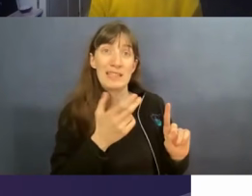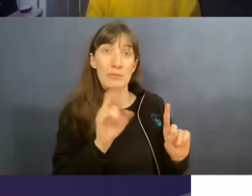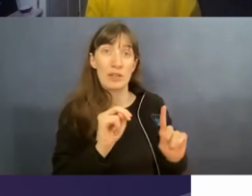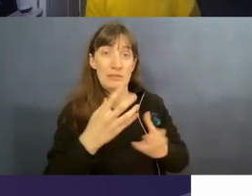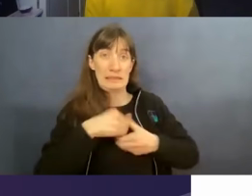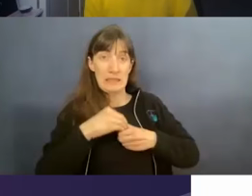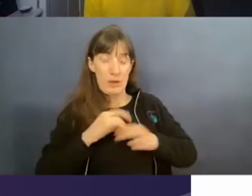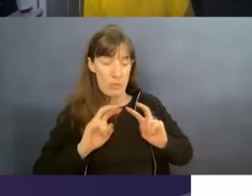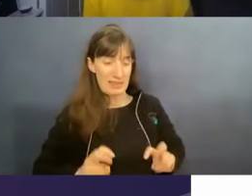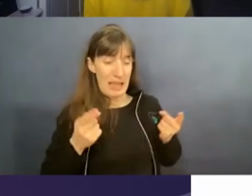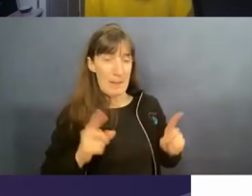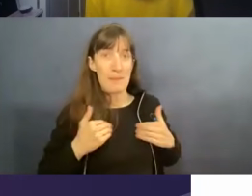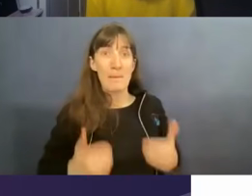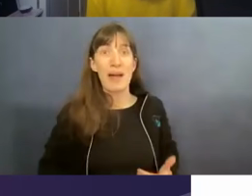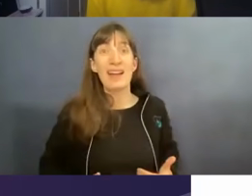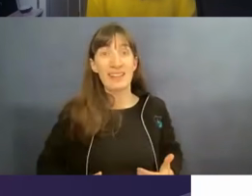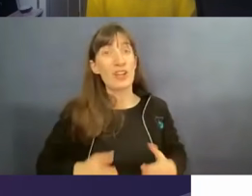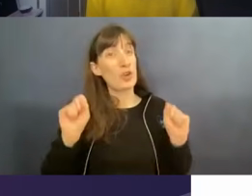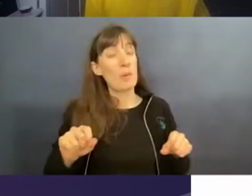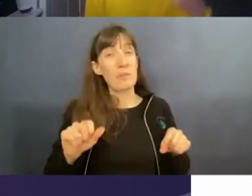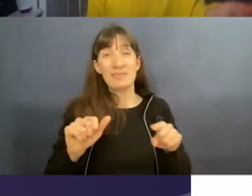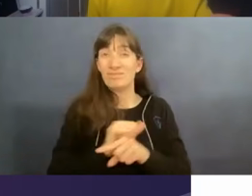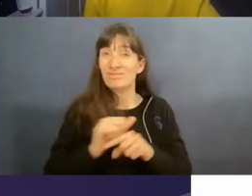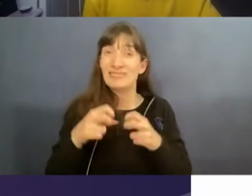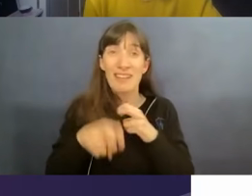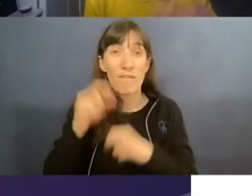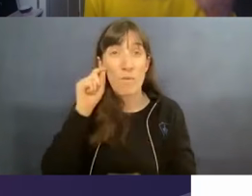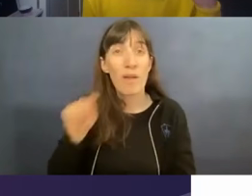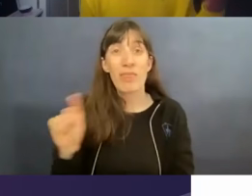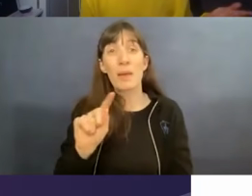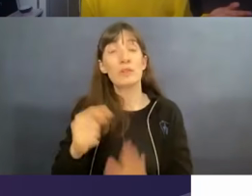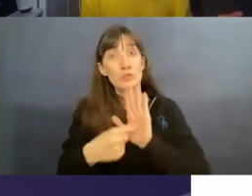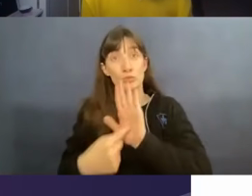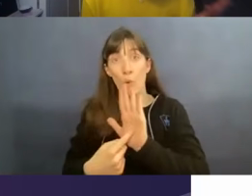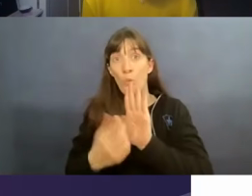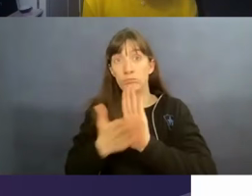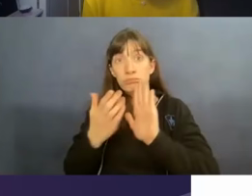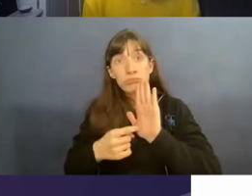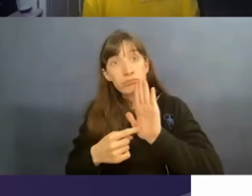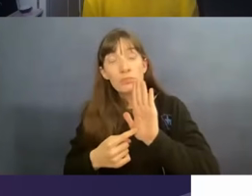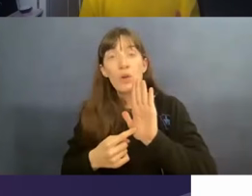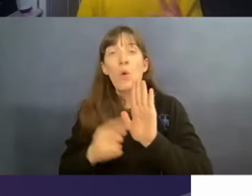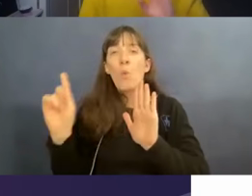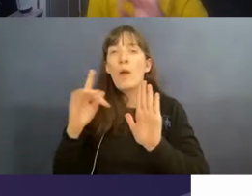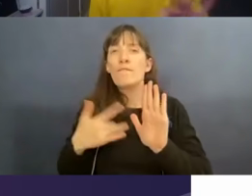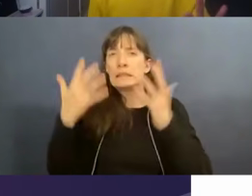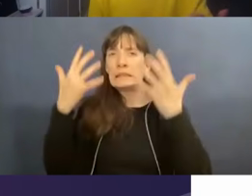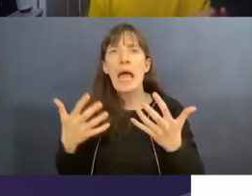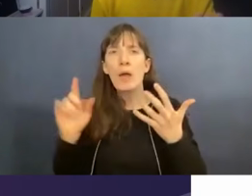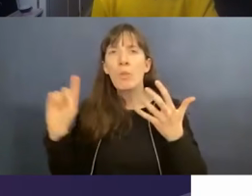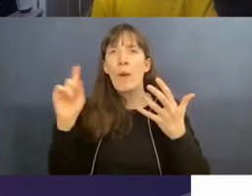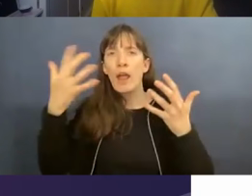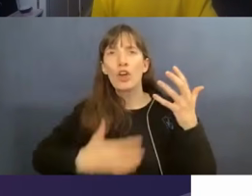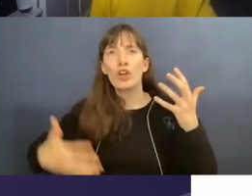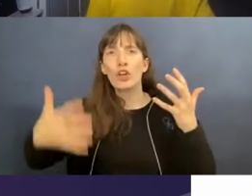exercises might be really really difficult for children to do. So you might show them this and say, where do you feel sadness, and then so on the